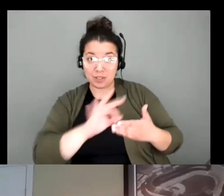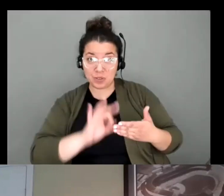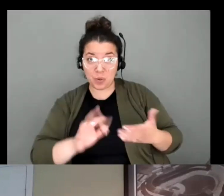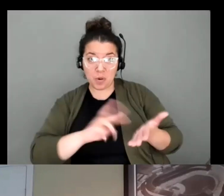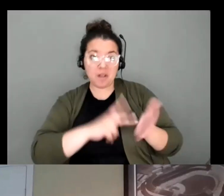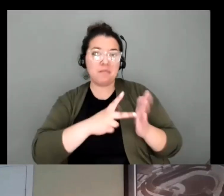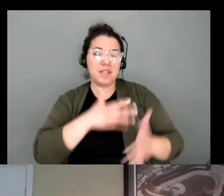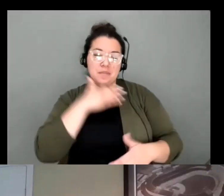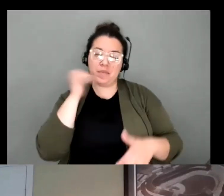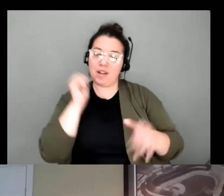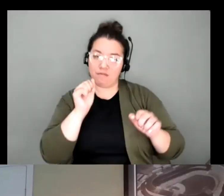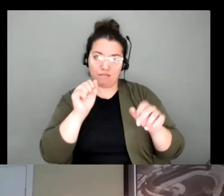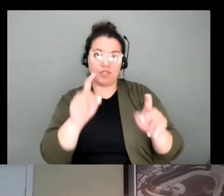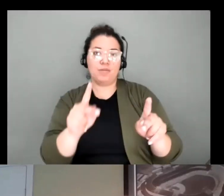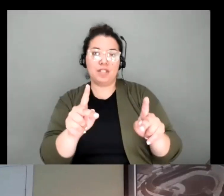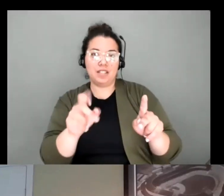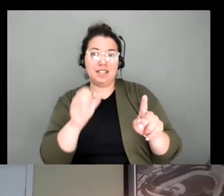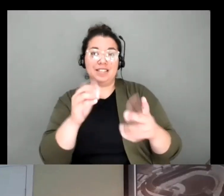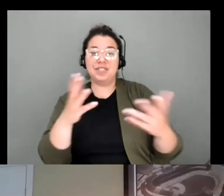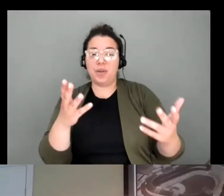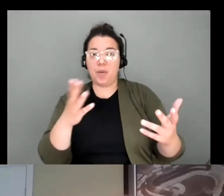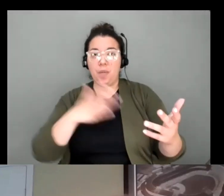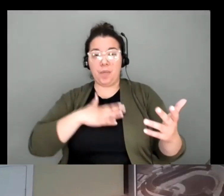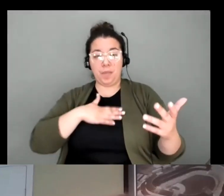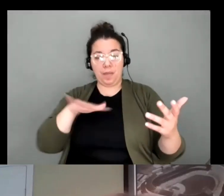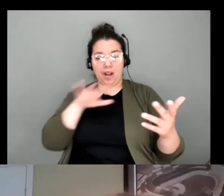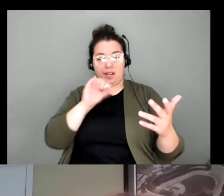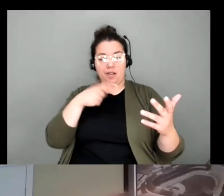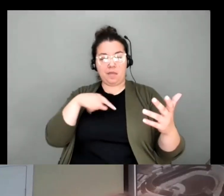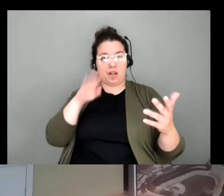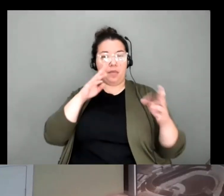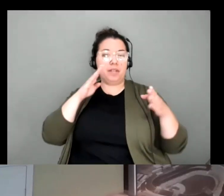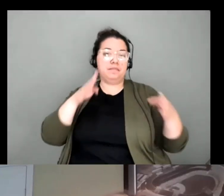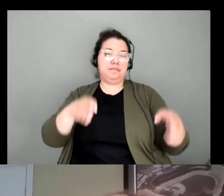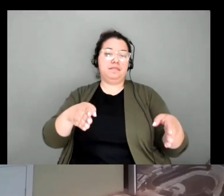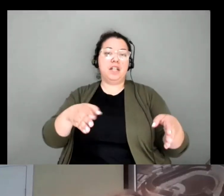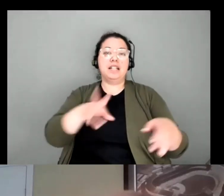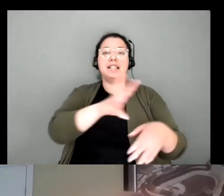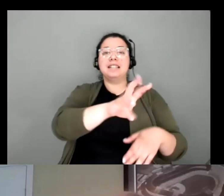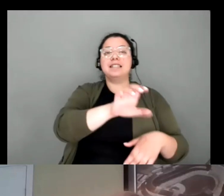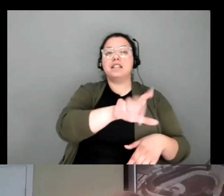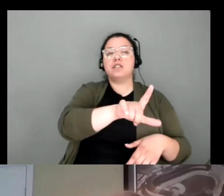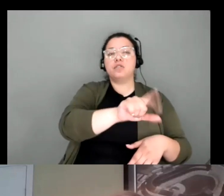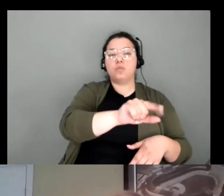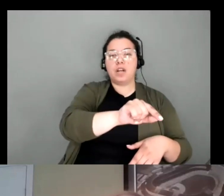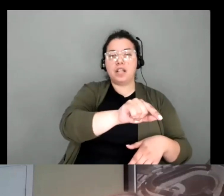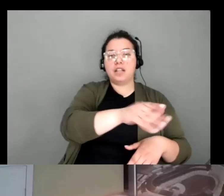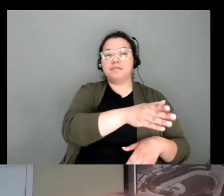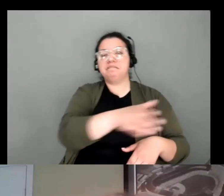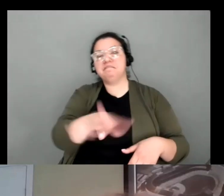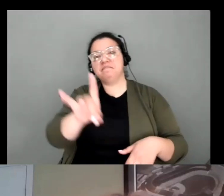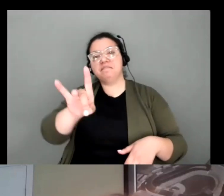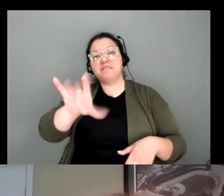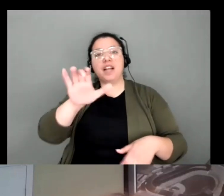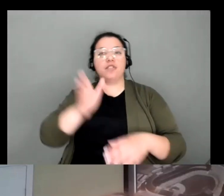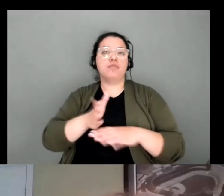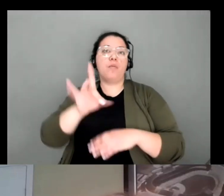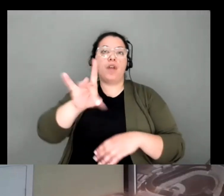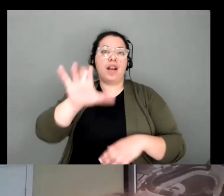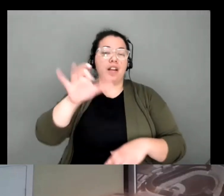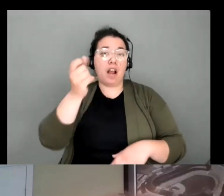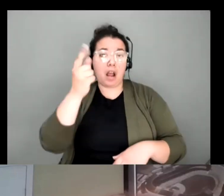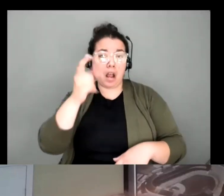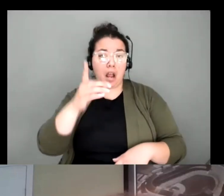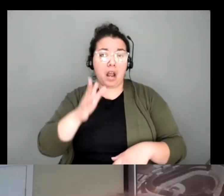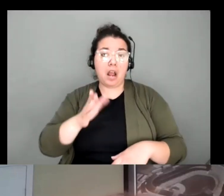at scores anywhere from my particular company, we look at 620s all the way up to over 800s. And 800 is really where